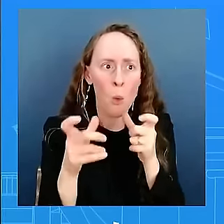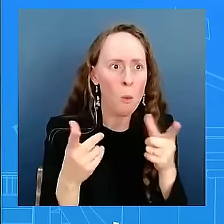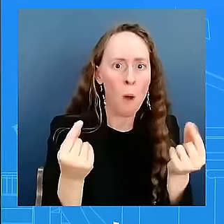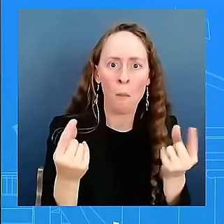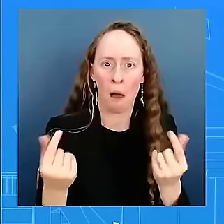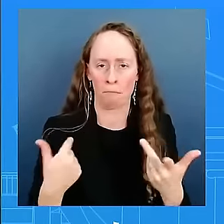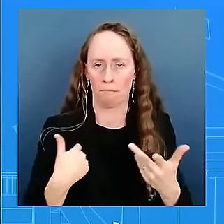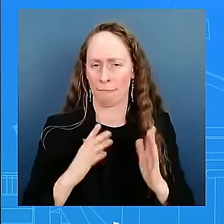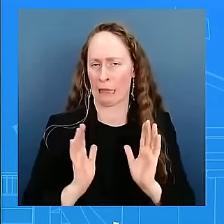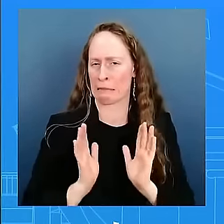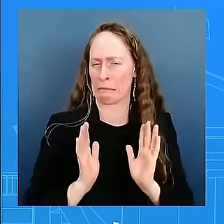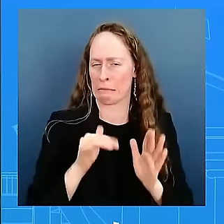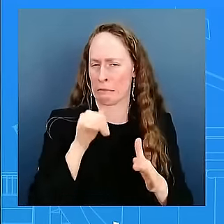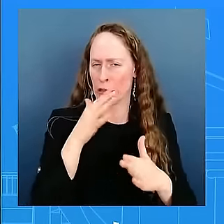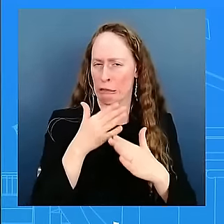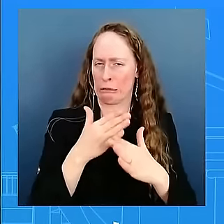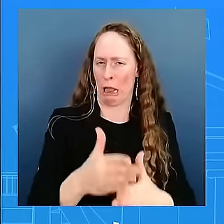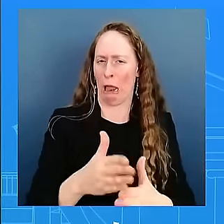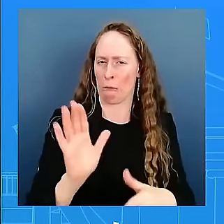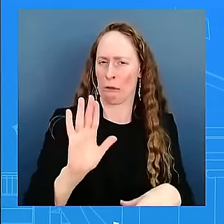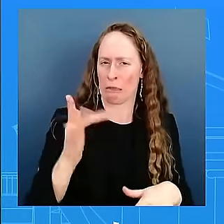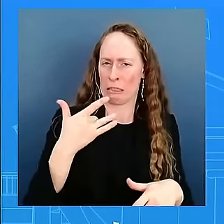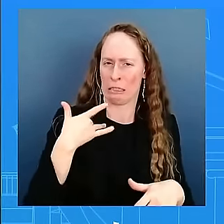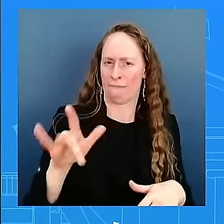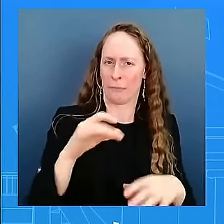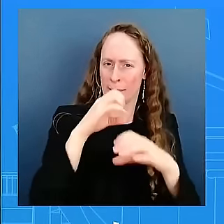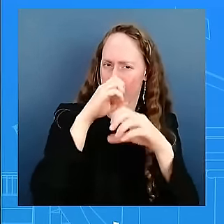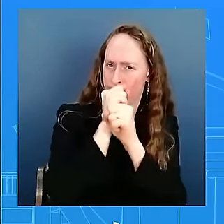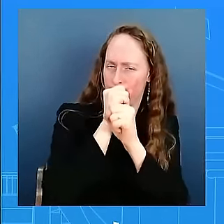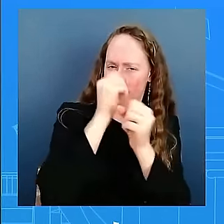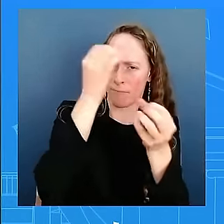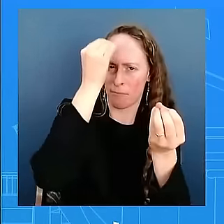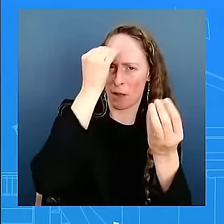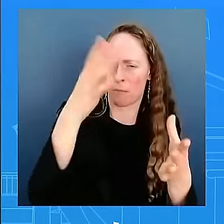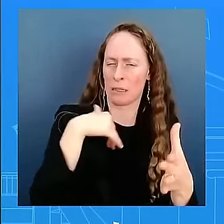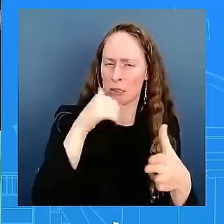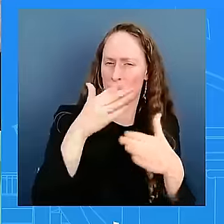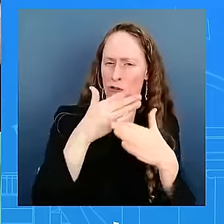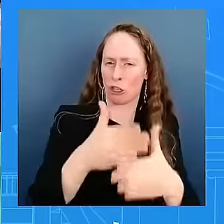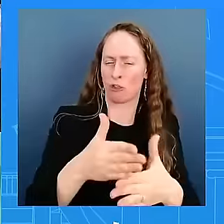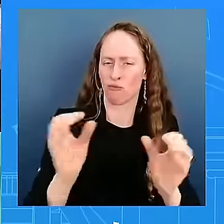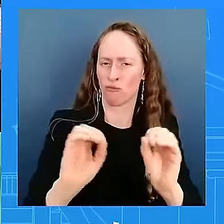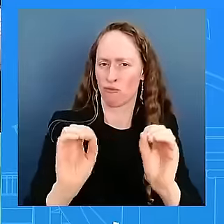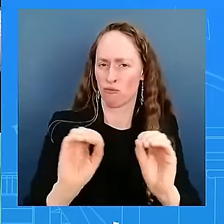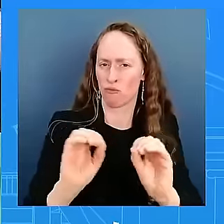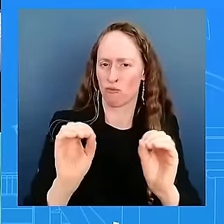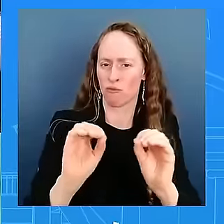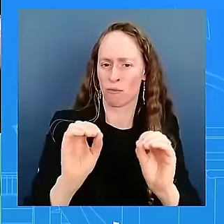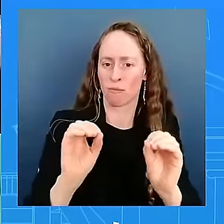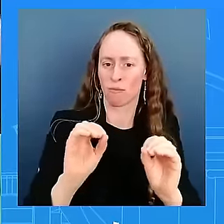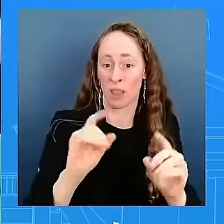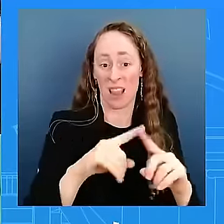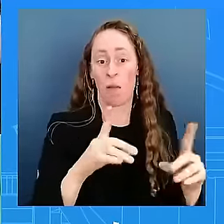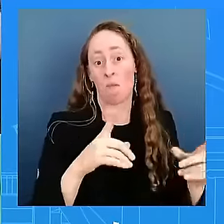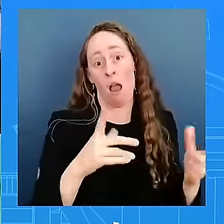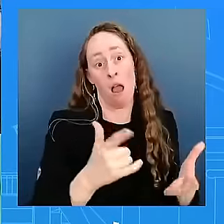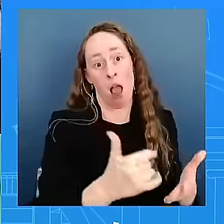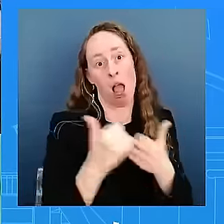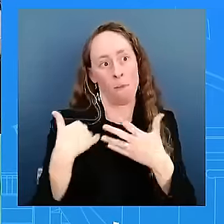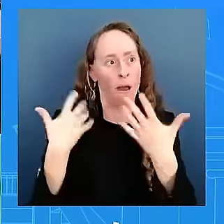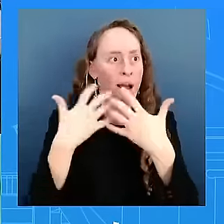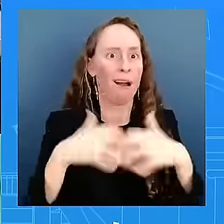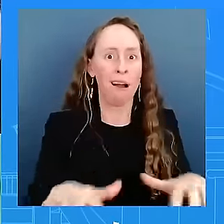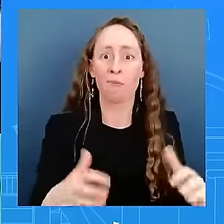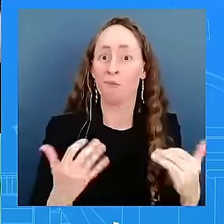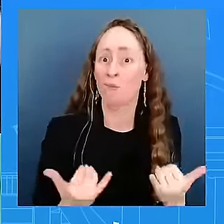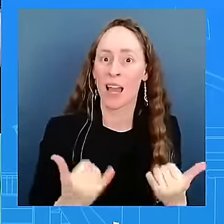this reason, because having those sensitive channels enables us to produce results like today. And then last week in the Oval Office, President Biden said that he